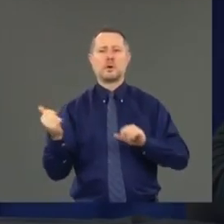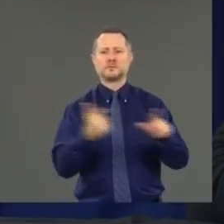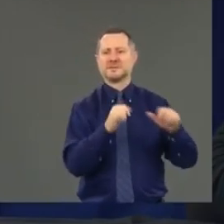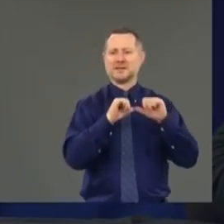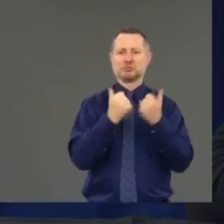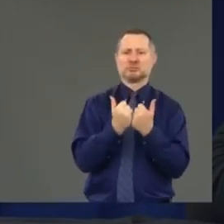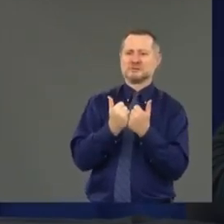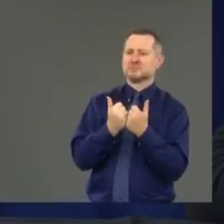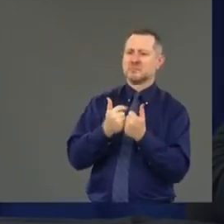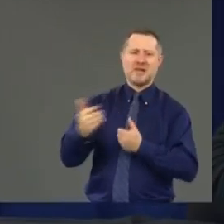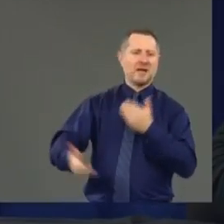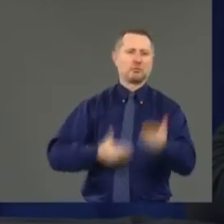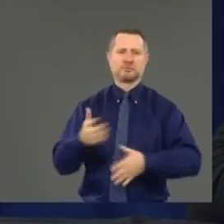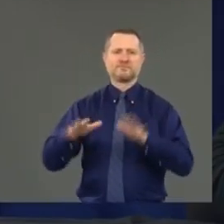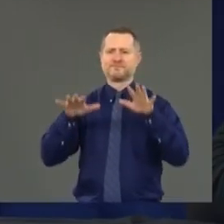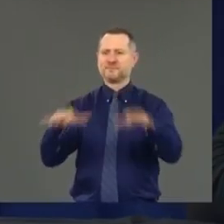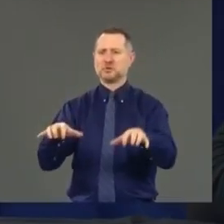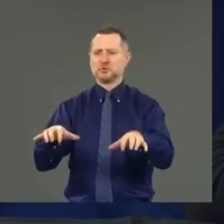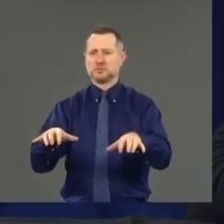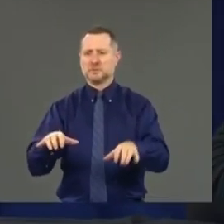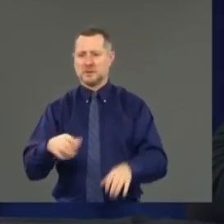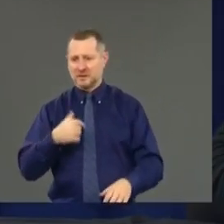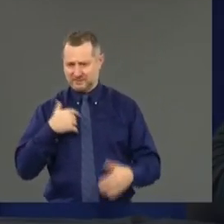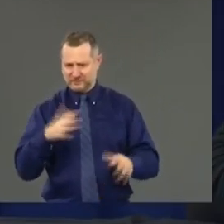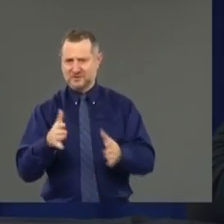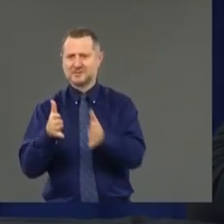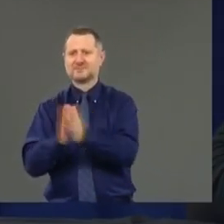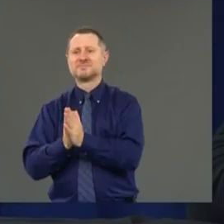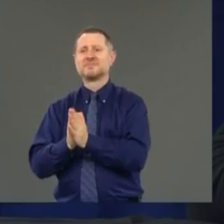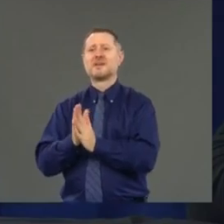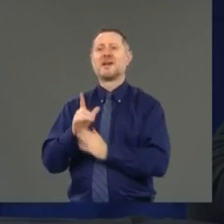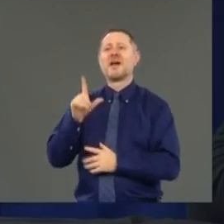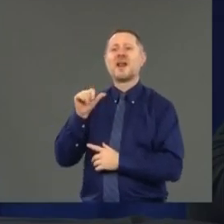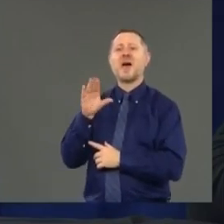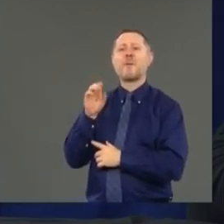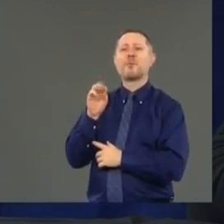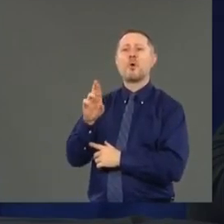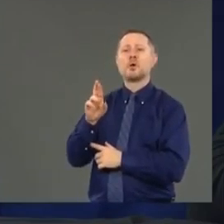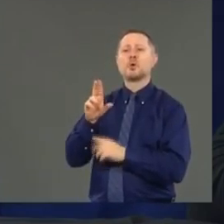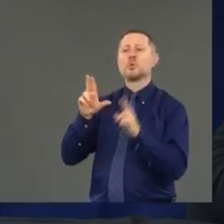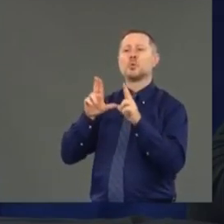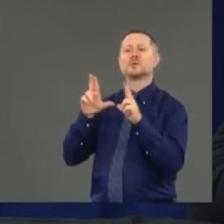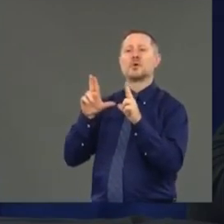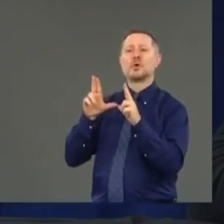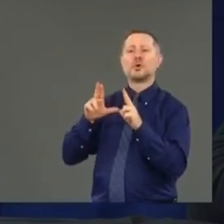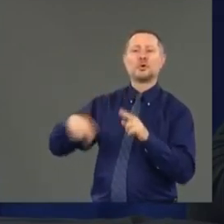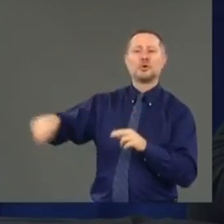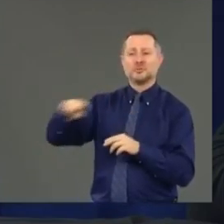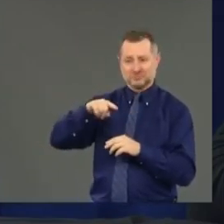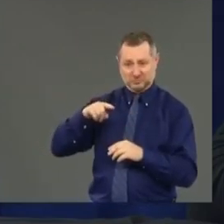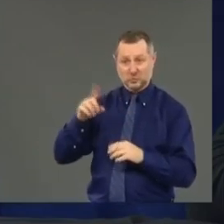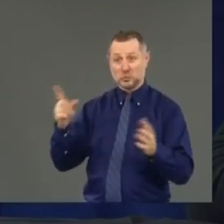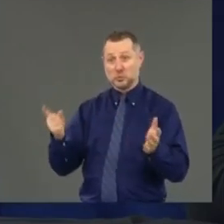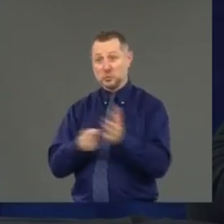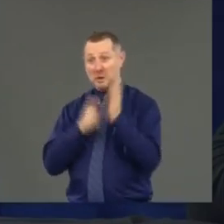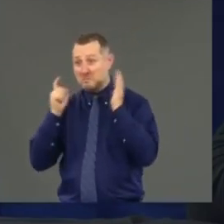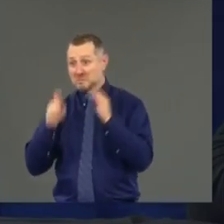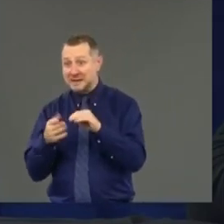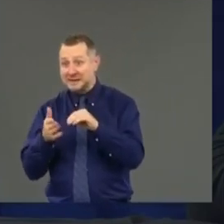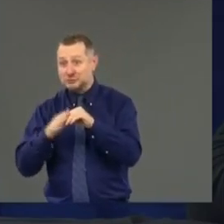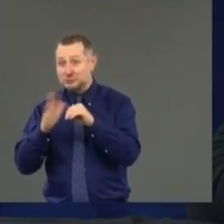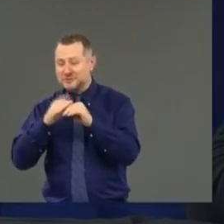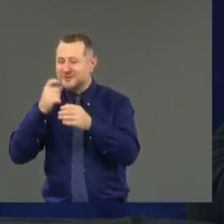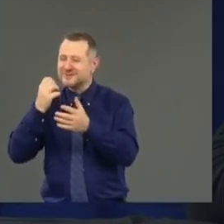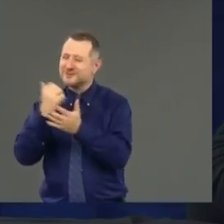labor brothers and sisters to forego the increases in their salaries that were guaranteed by their contracts, which they all agreed to do, and that includes